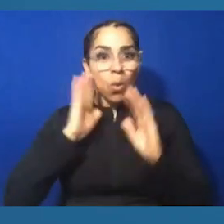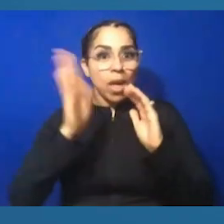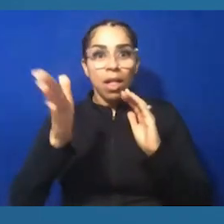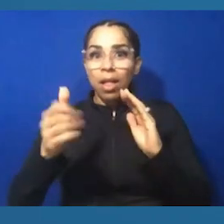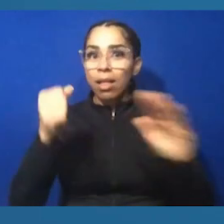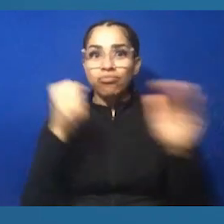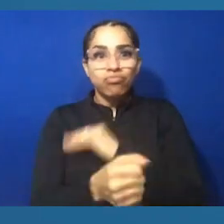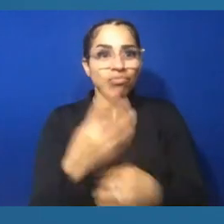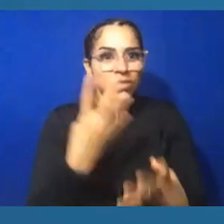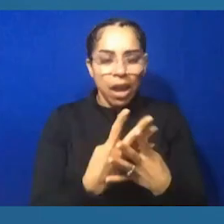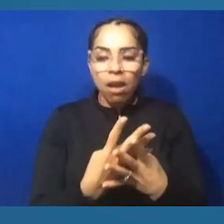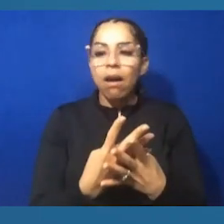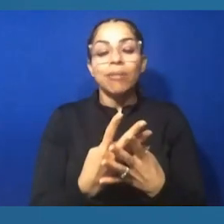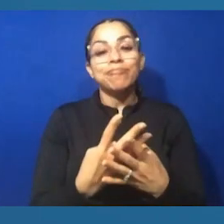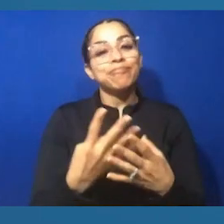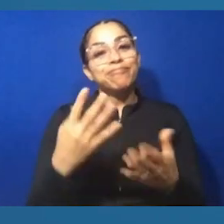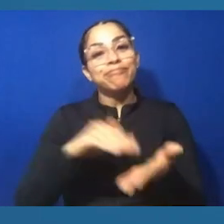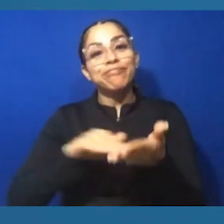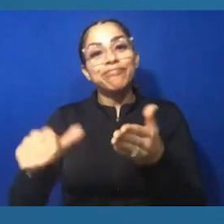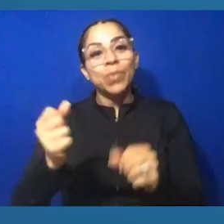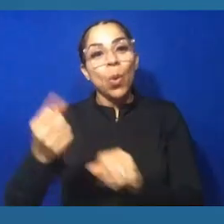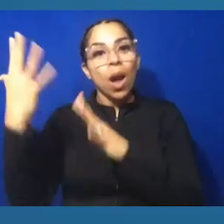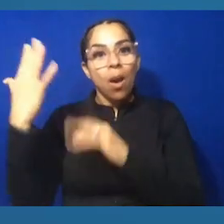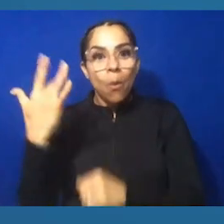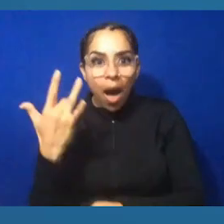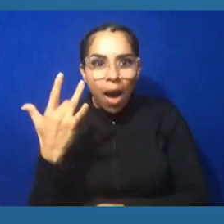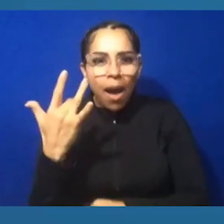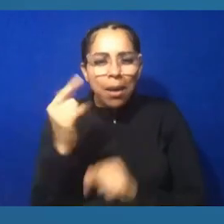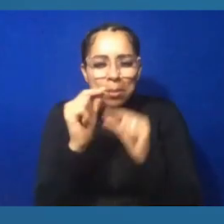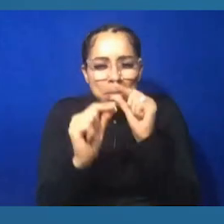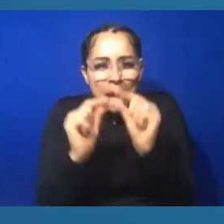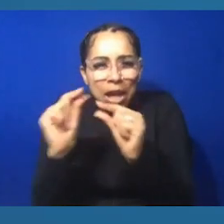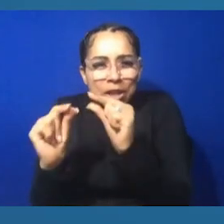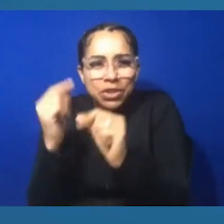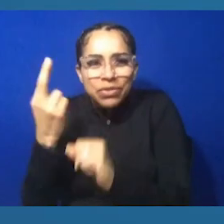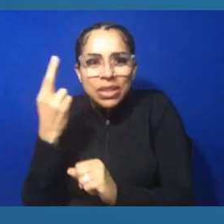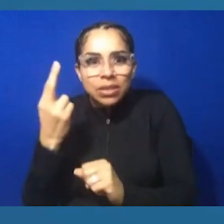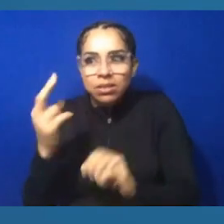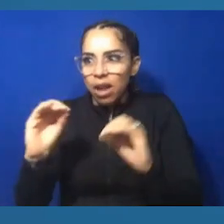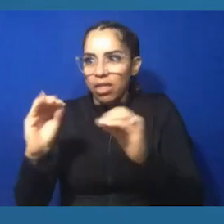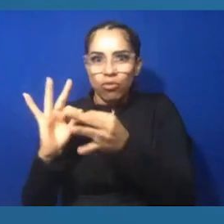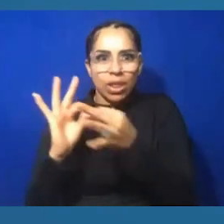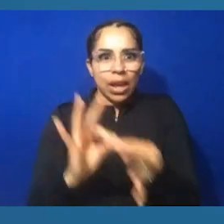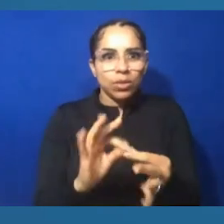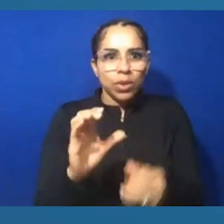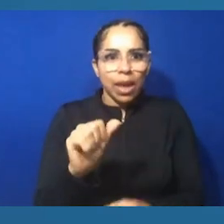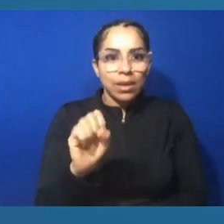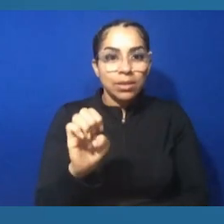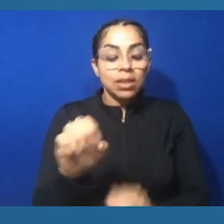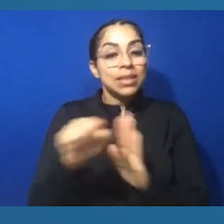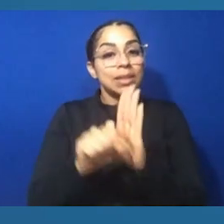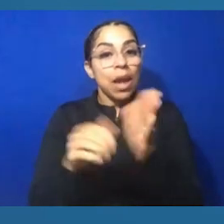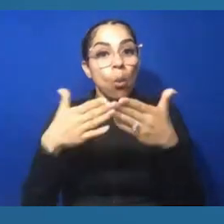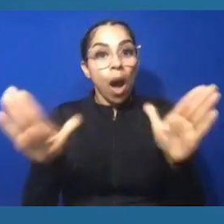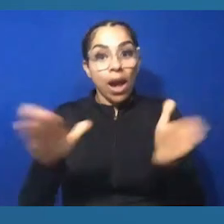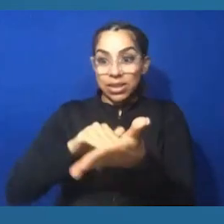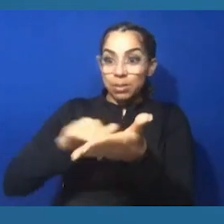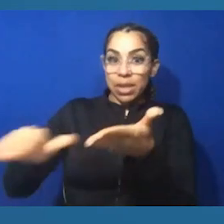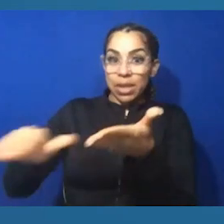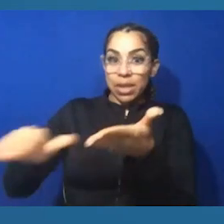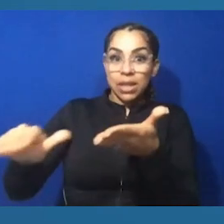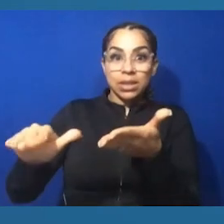nothing to do with the merits of the case, not at all. Statewide dismissals jumped from 10,000 in 2019 to